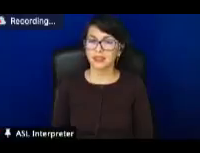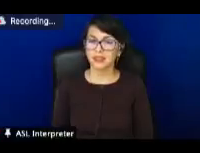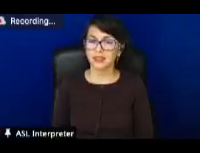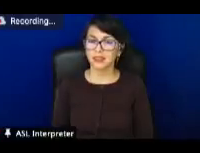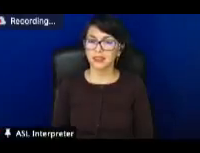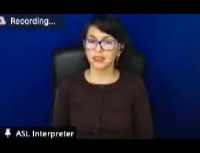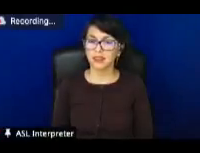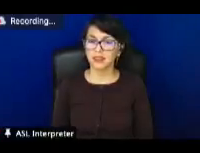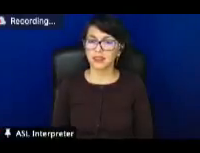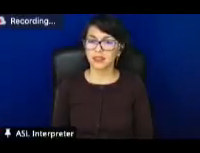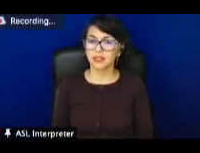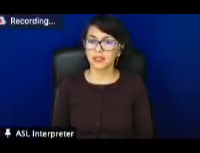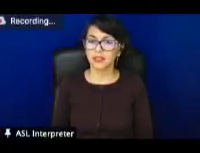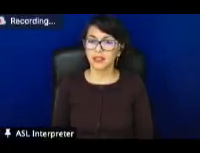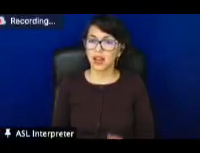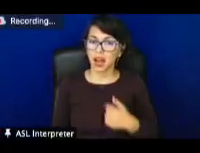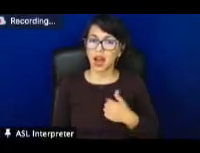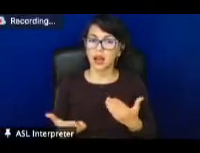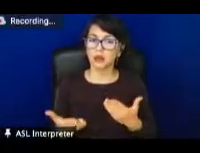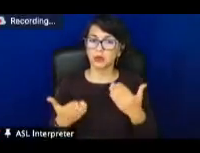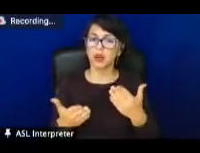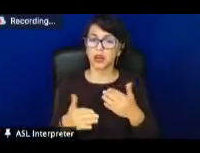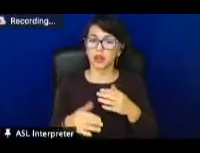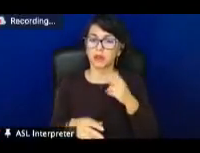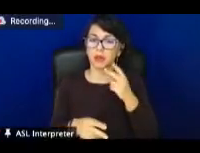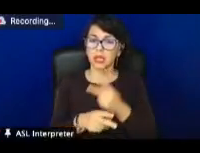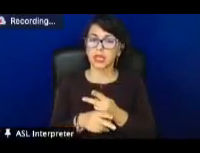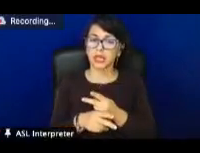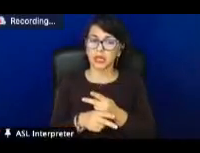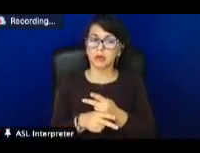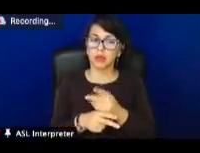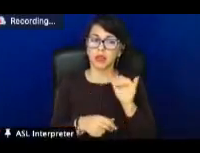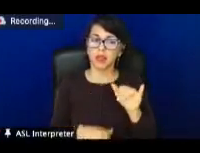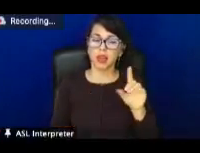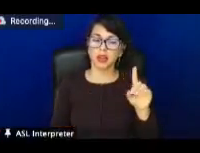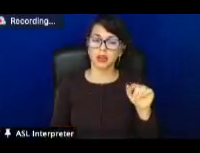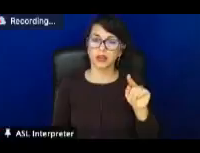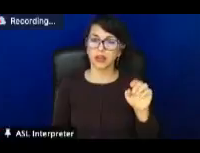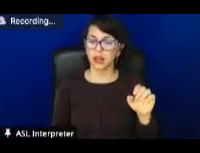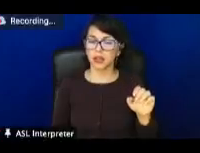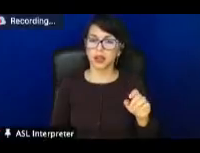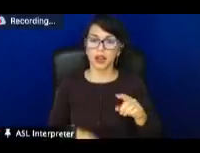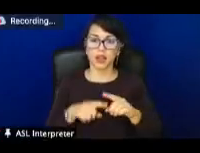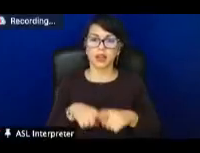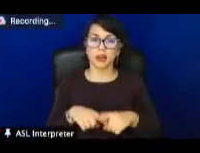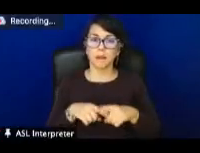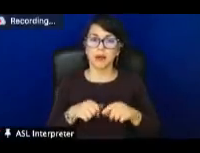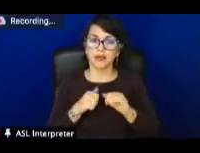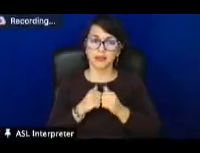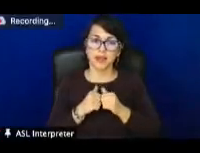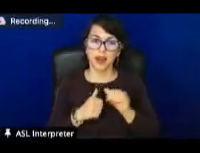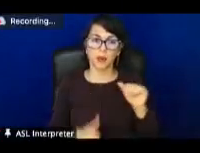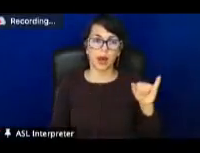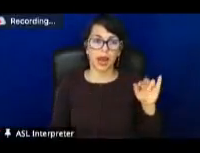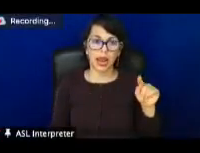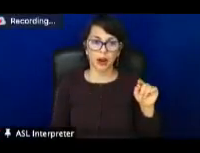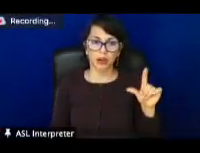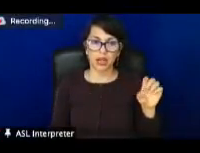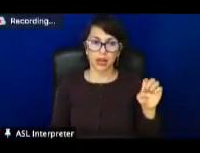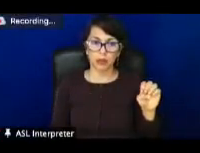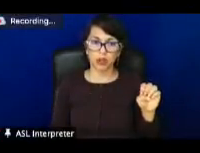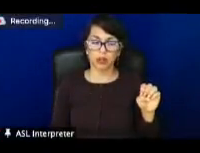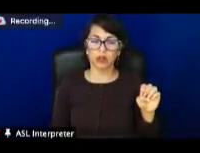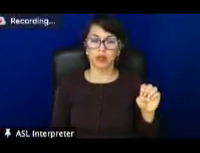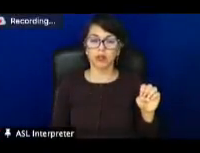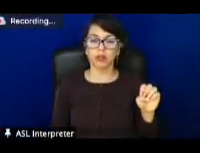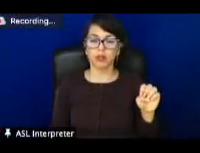I would recommend that we keep that just until then, because depending on how Airtable comes out, and at that